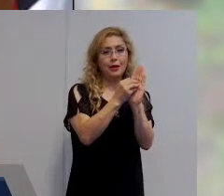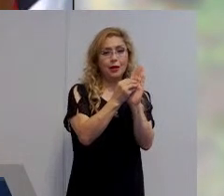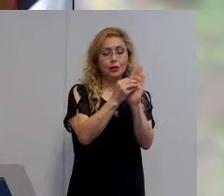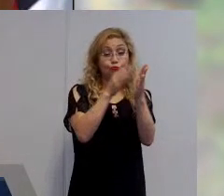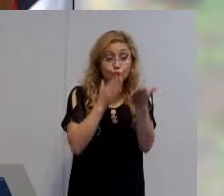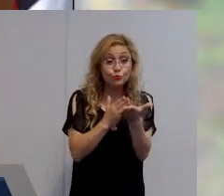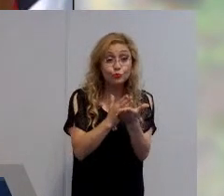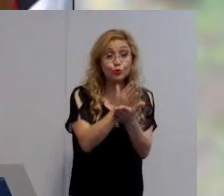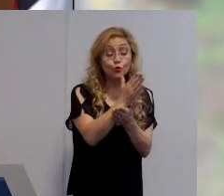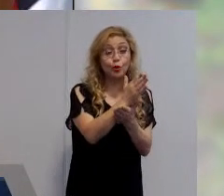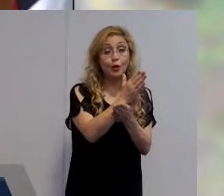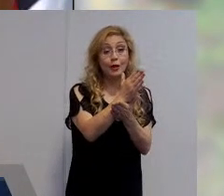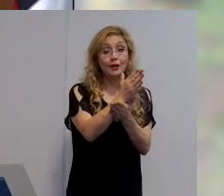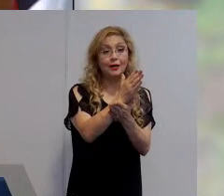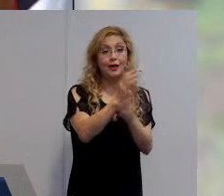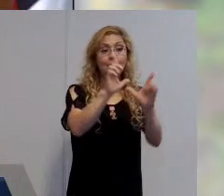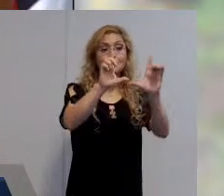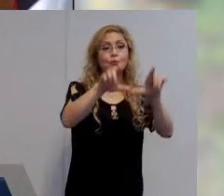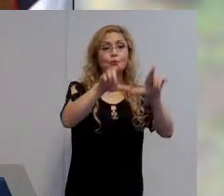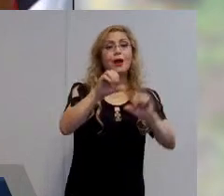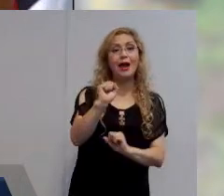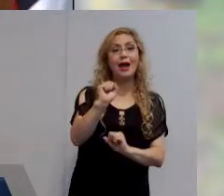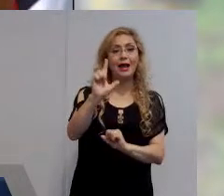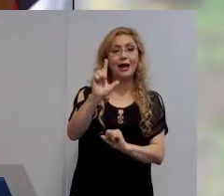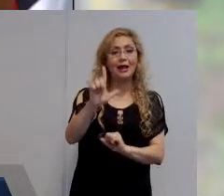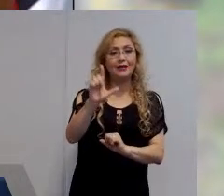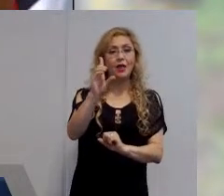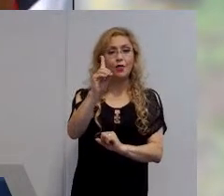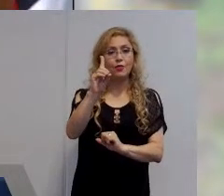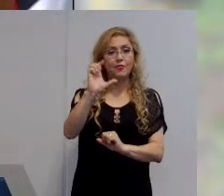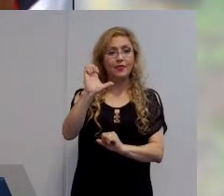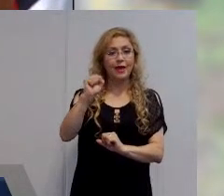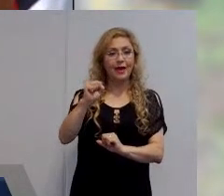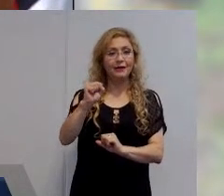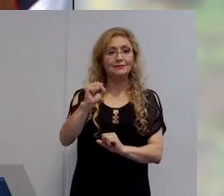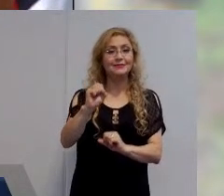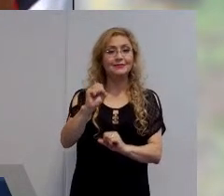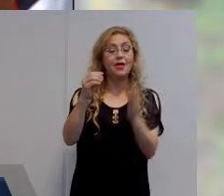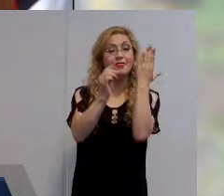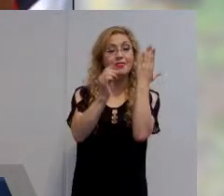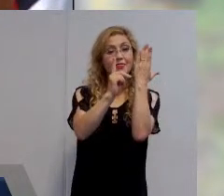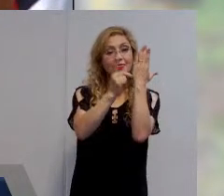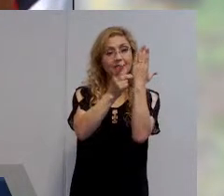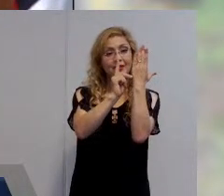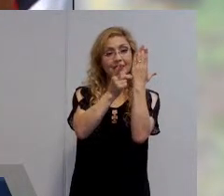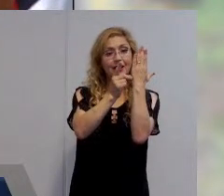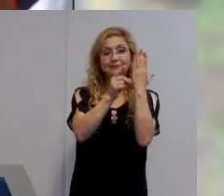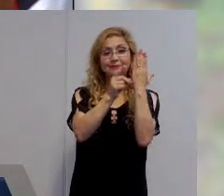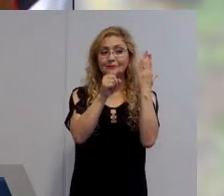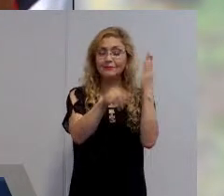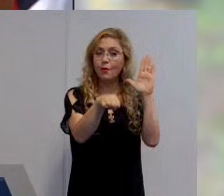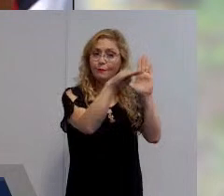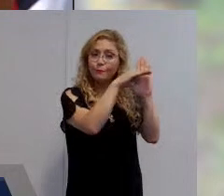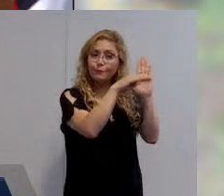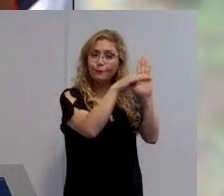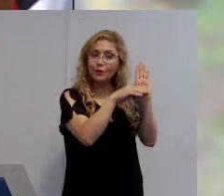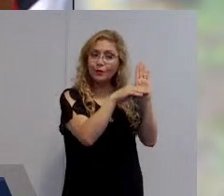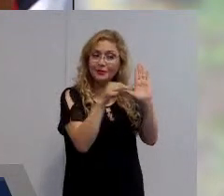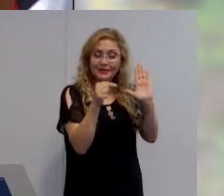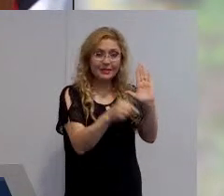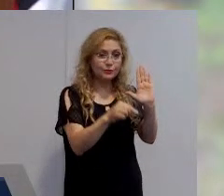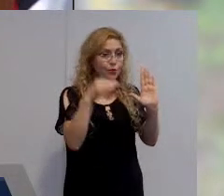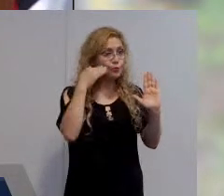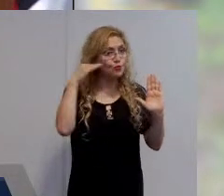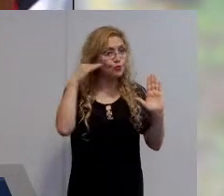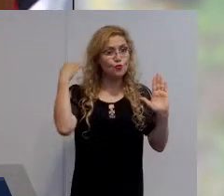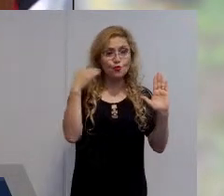extension program. These programs are considered essential for our ministry to create